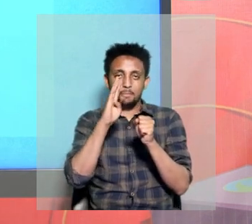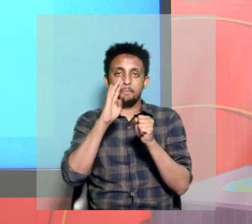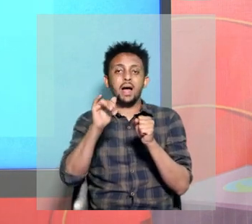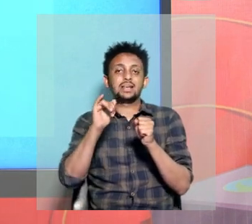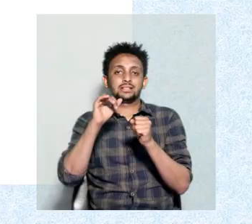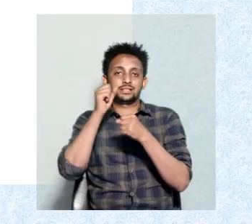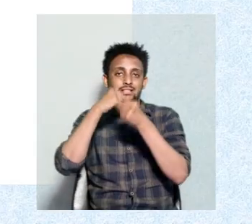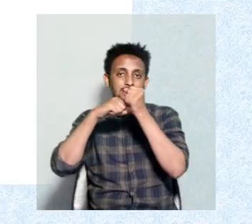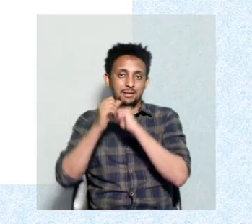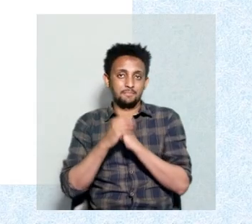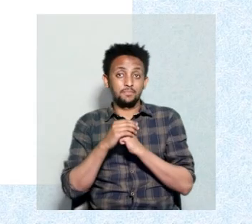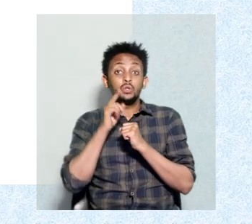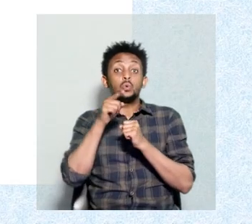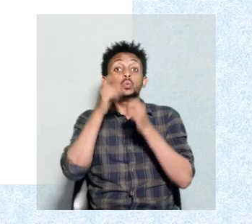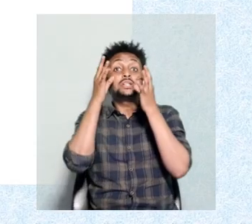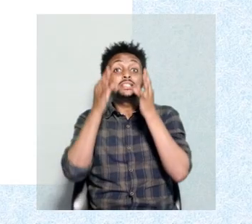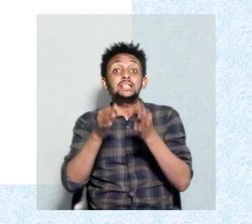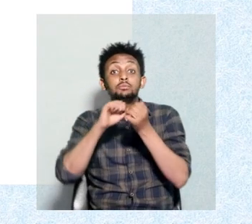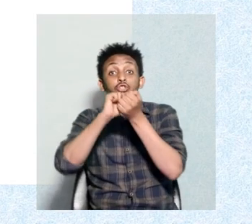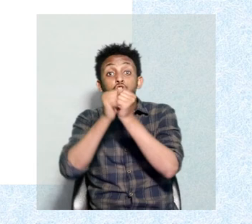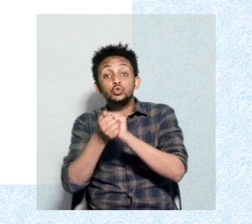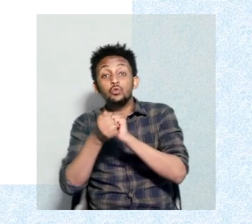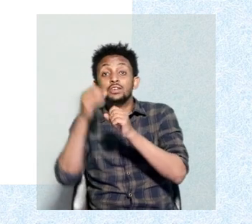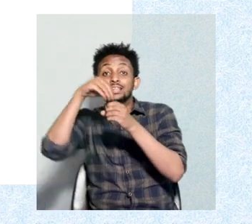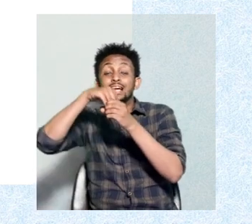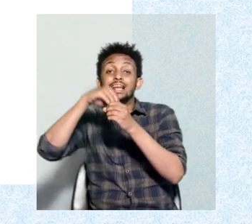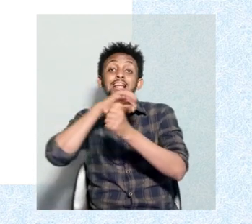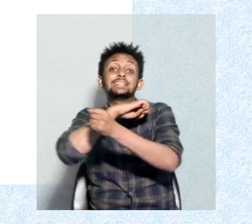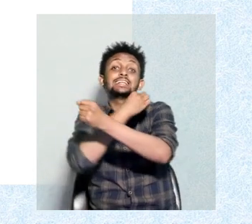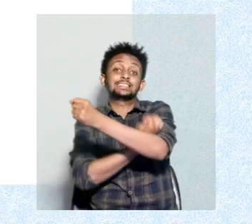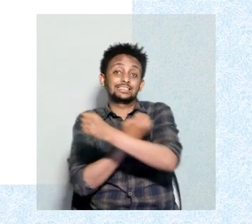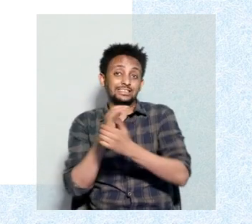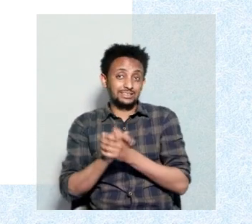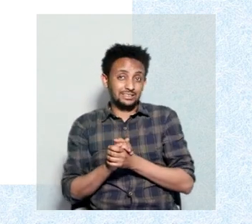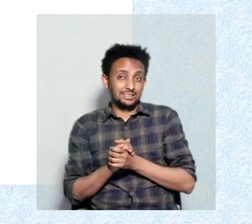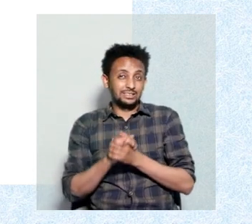system. Then to determine the change of internal energy,